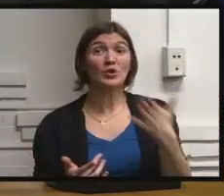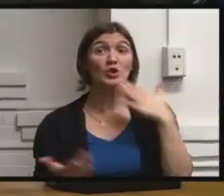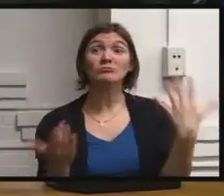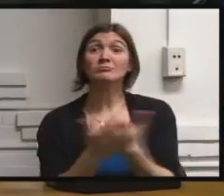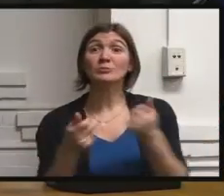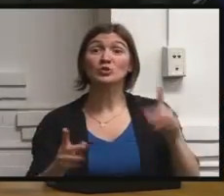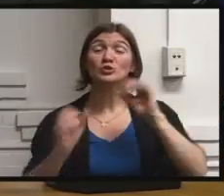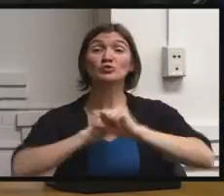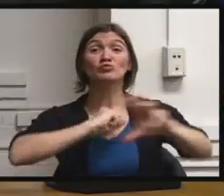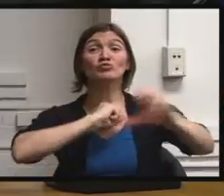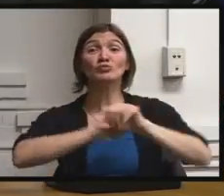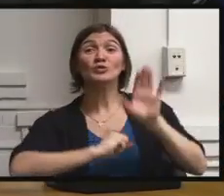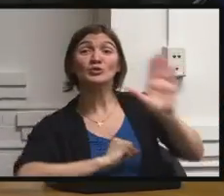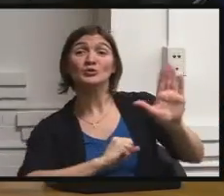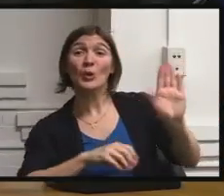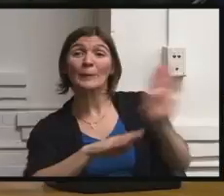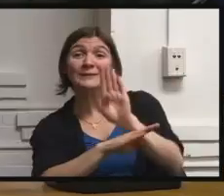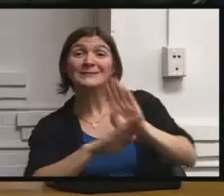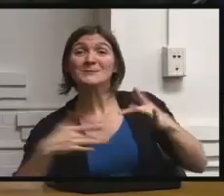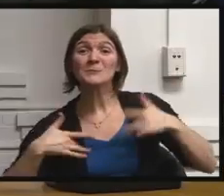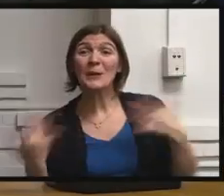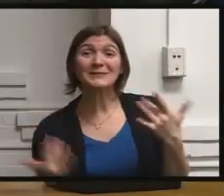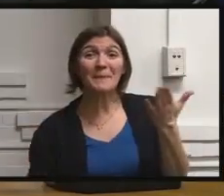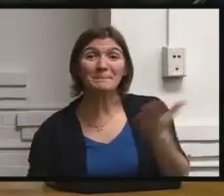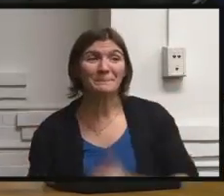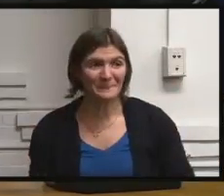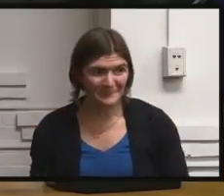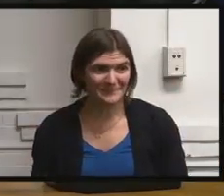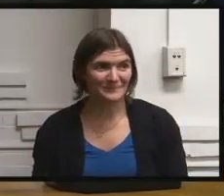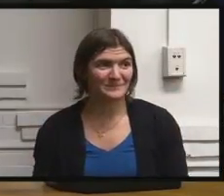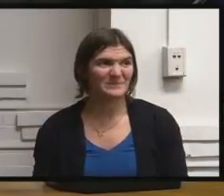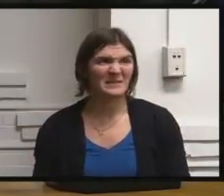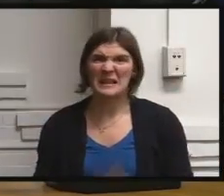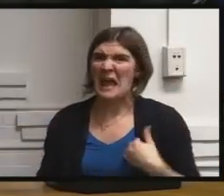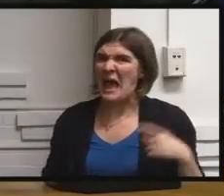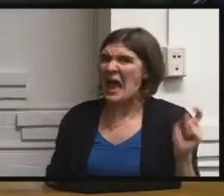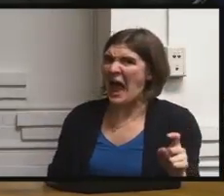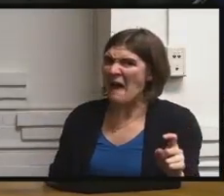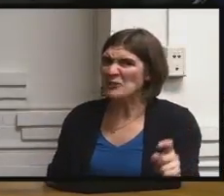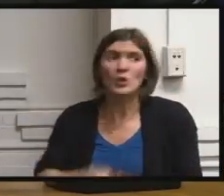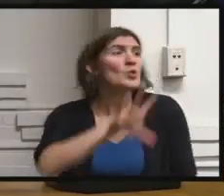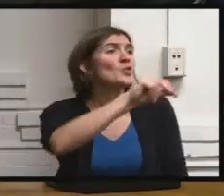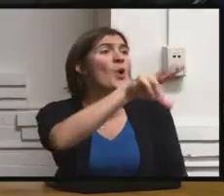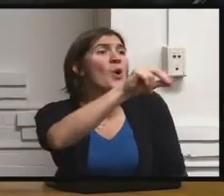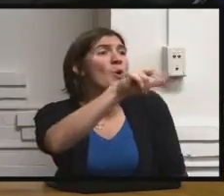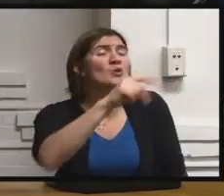good opportunity to get some free advertising to tell us about your business. Do we have to do that? You don't?